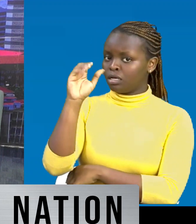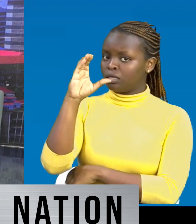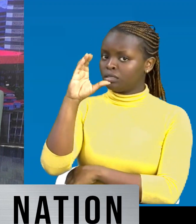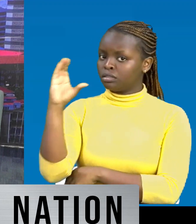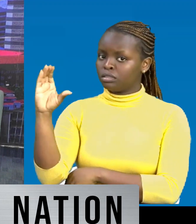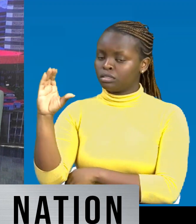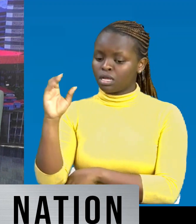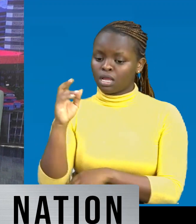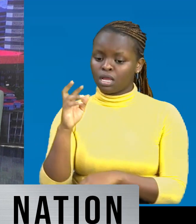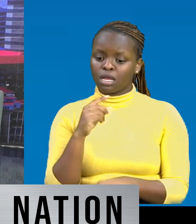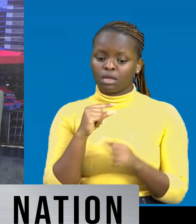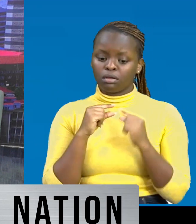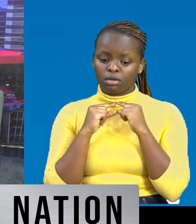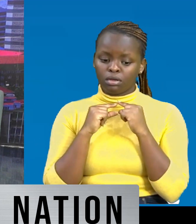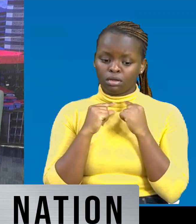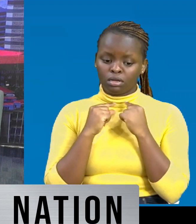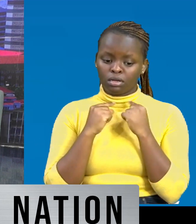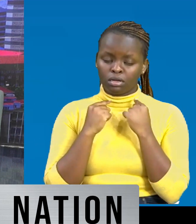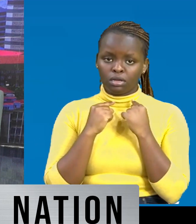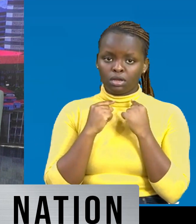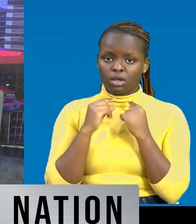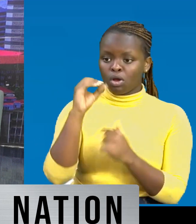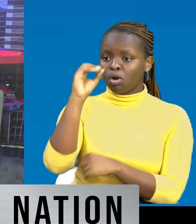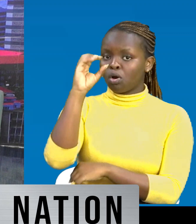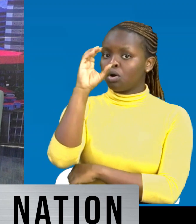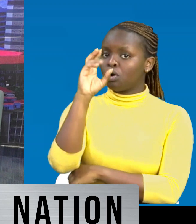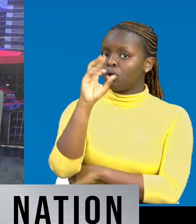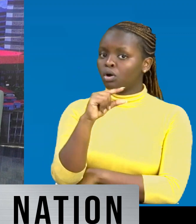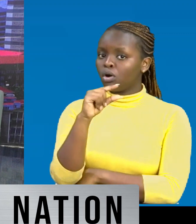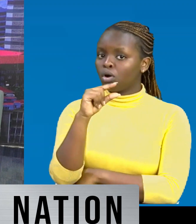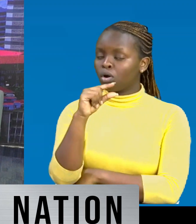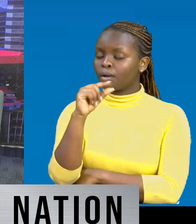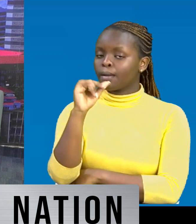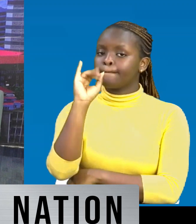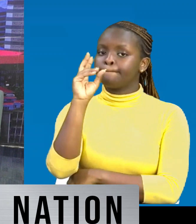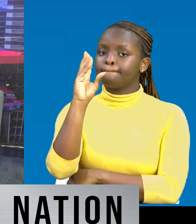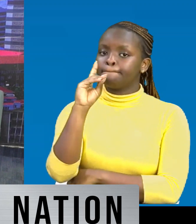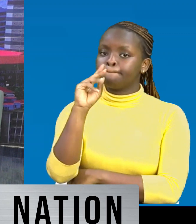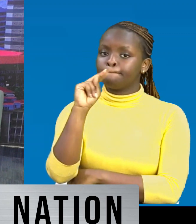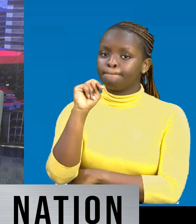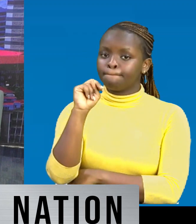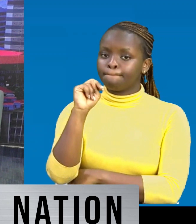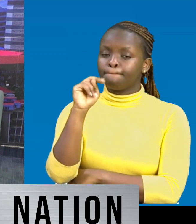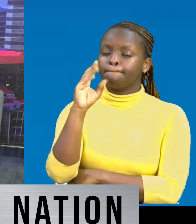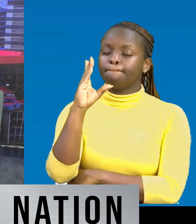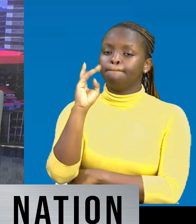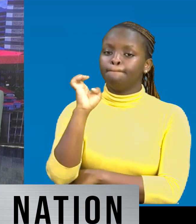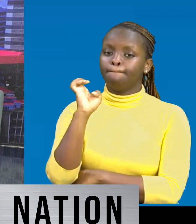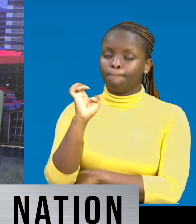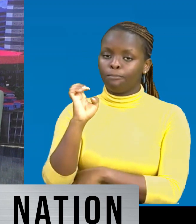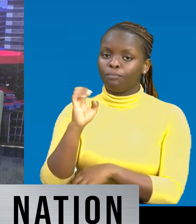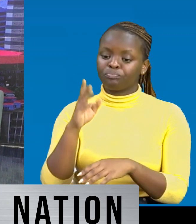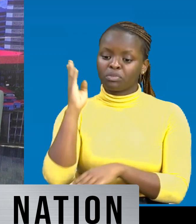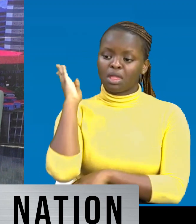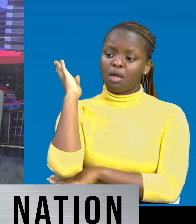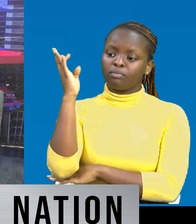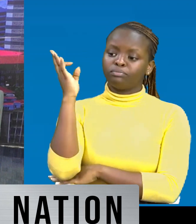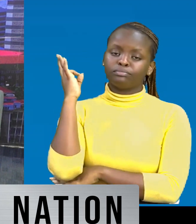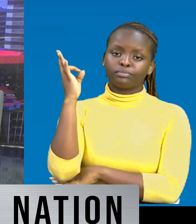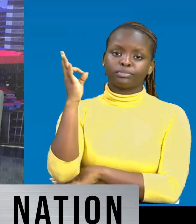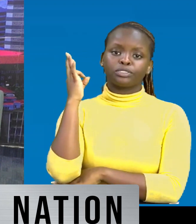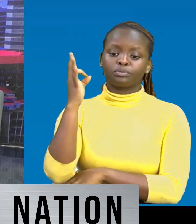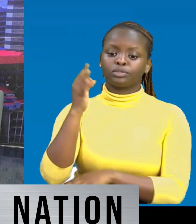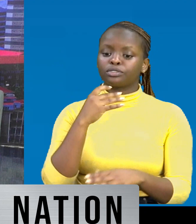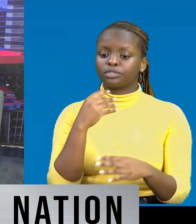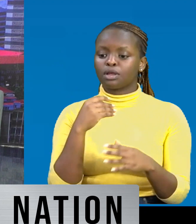Reverend, the Bishop Oginde. Yeah. Bwana Oginde, anger does not help, and you are a person who has preached about anger before.